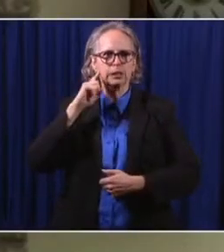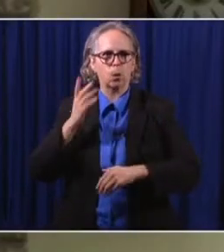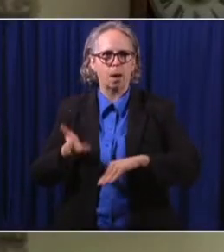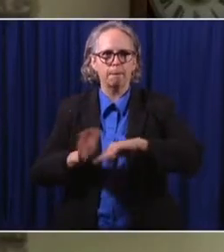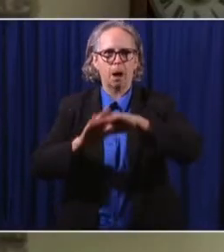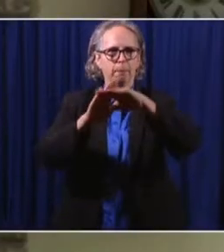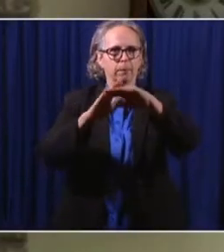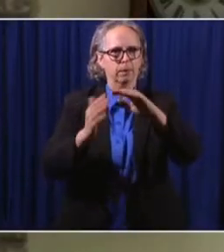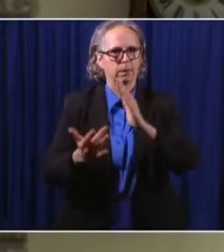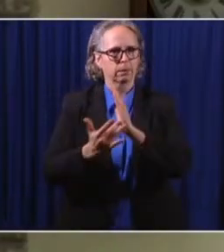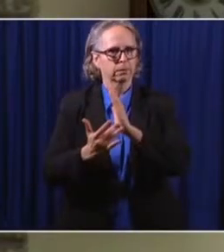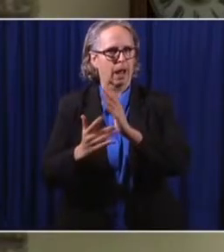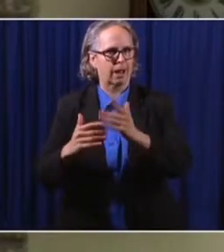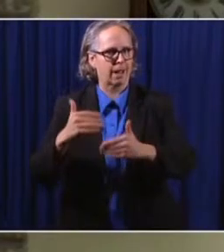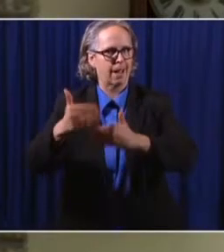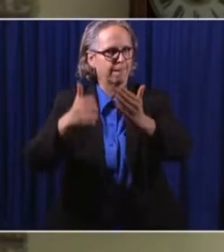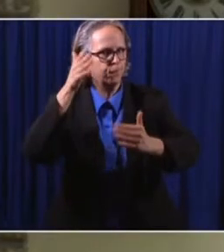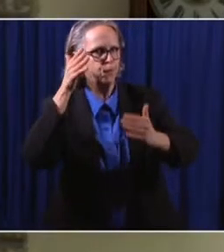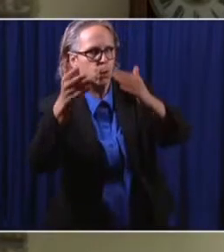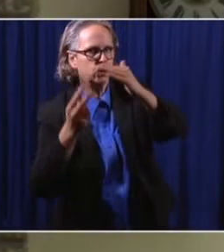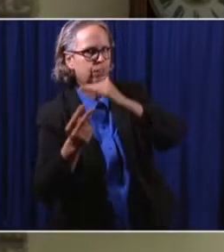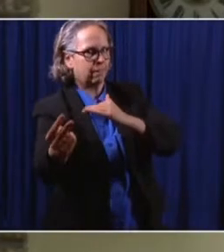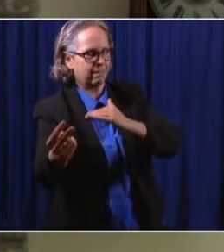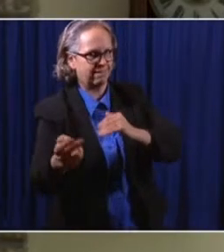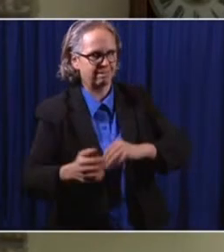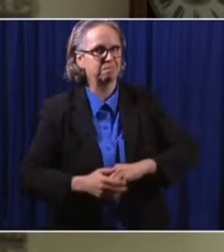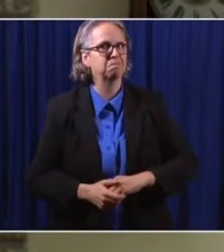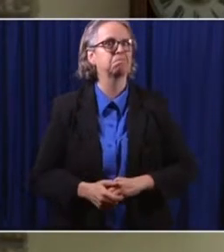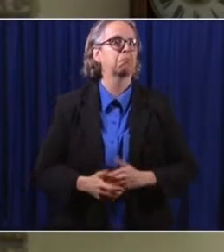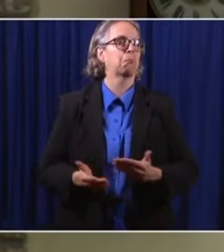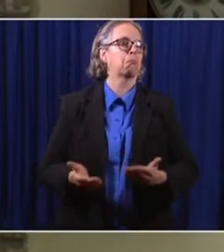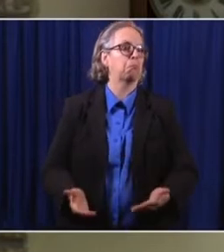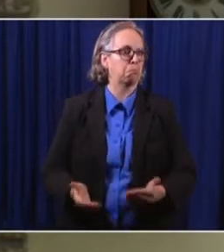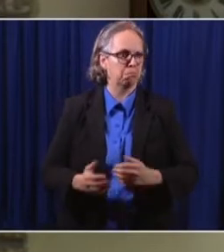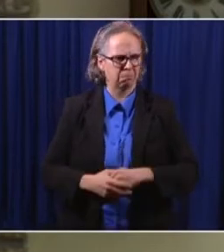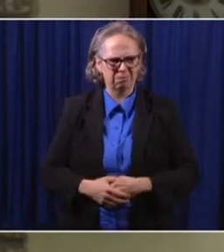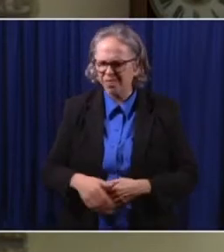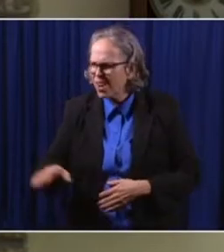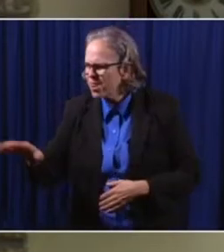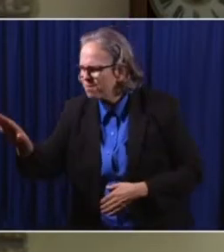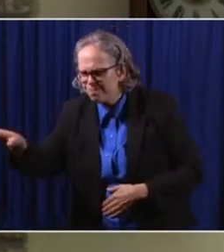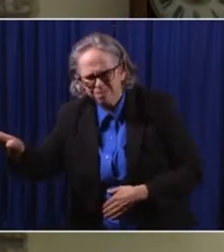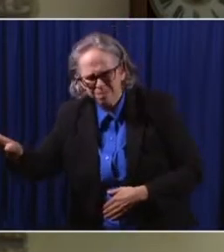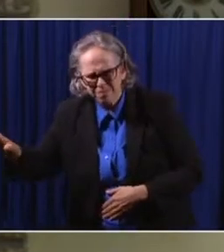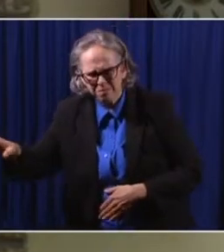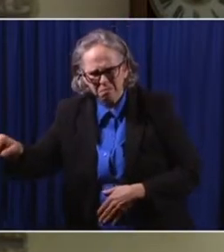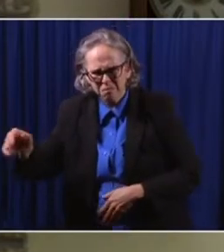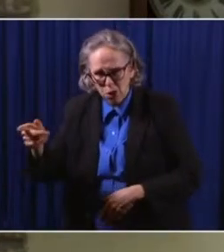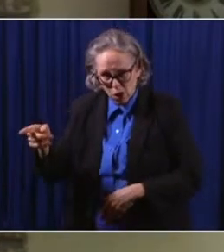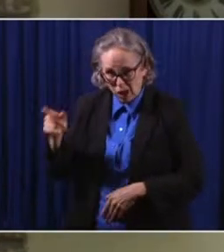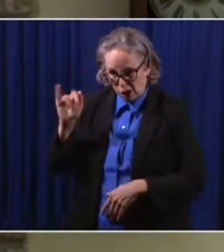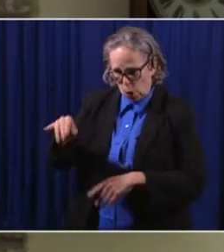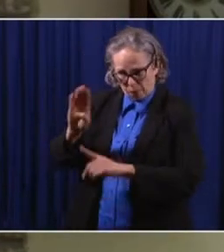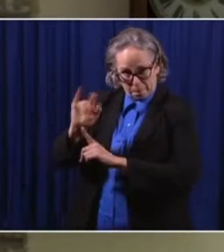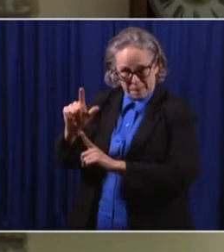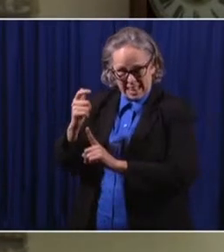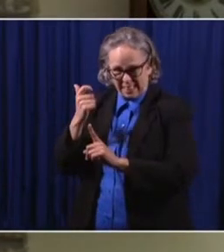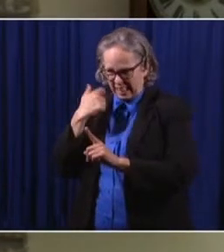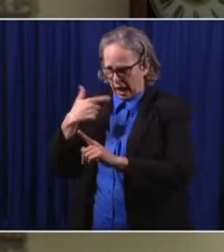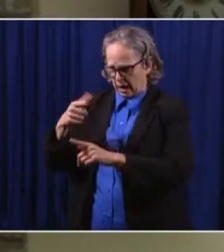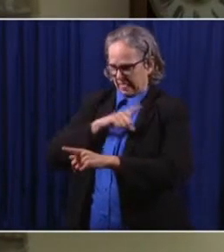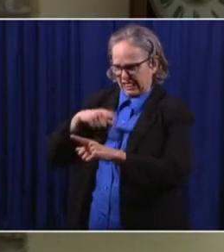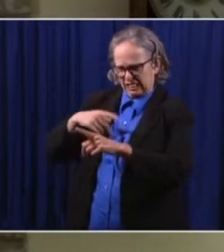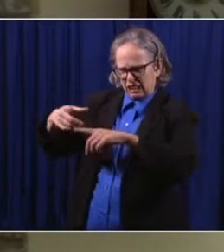driving. As I mentioned, there is a bill in General Assembly that you've worked on, and I wonder if you could